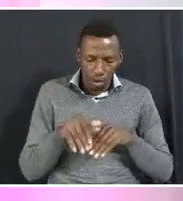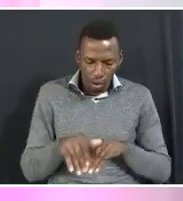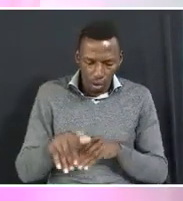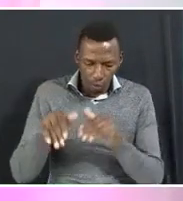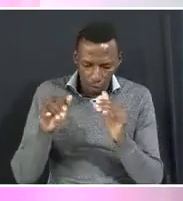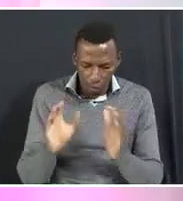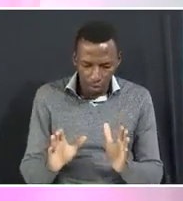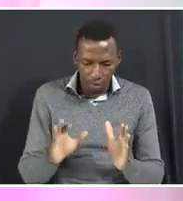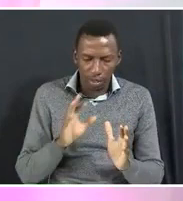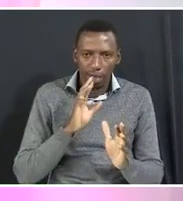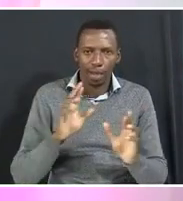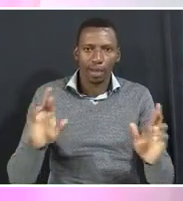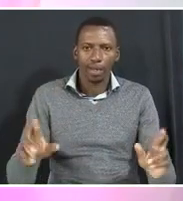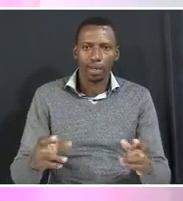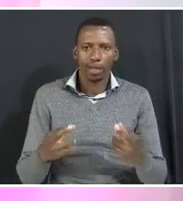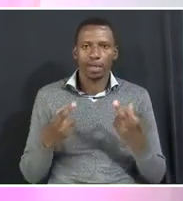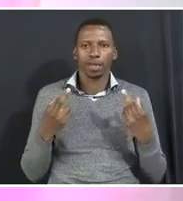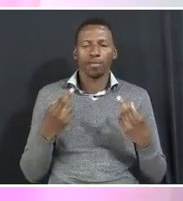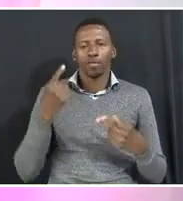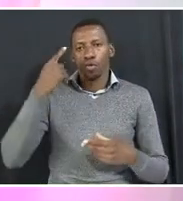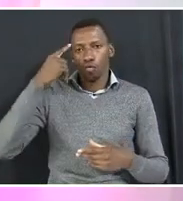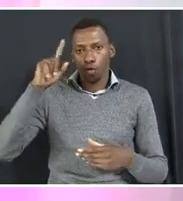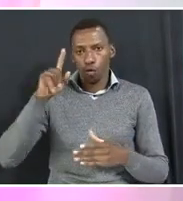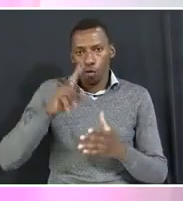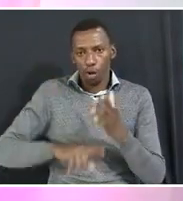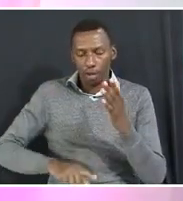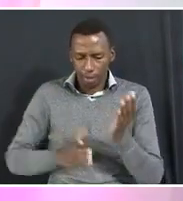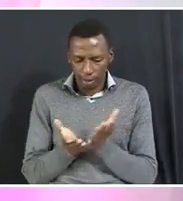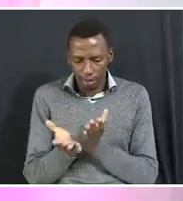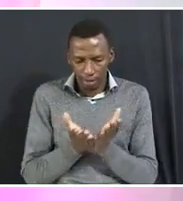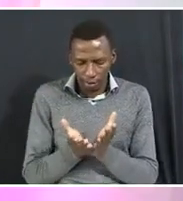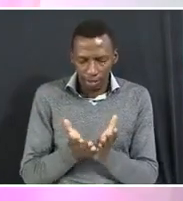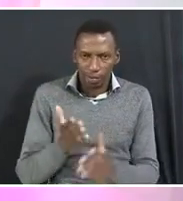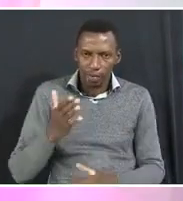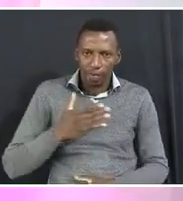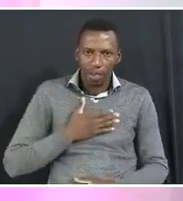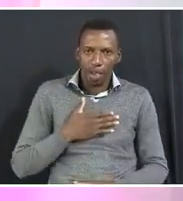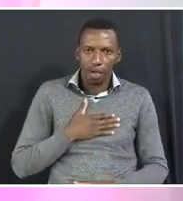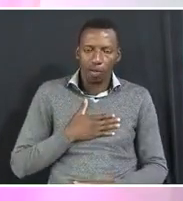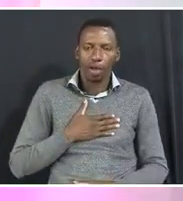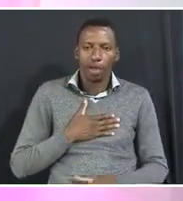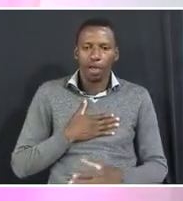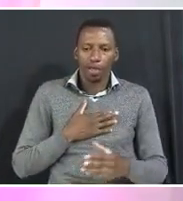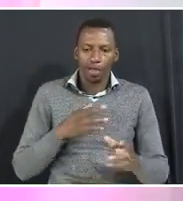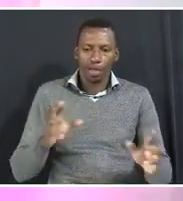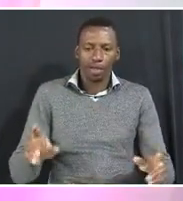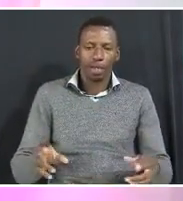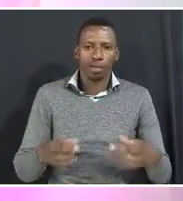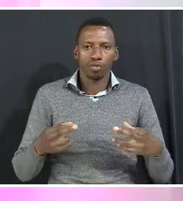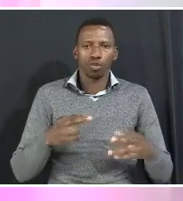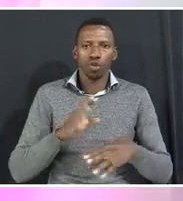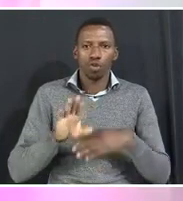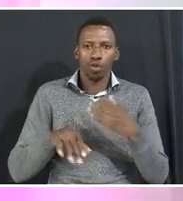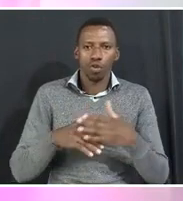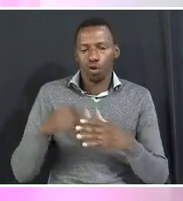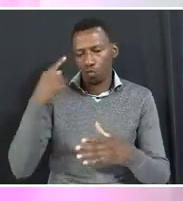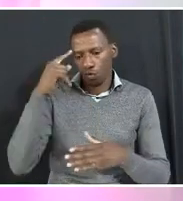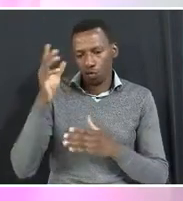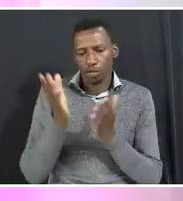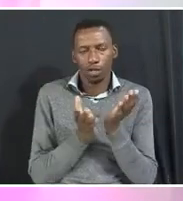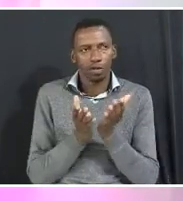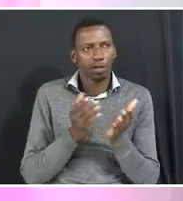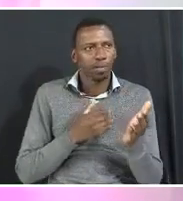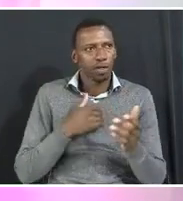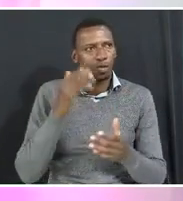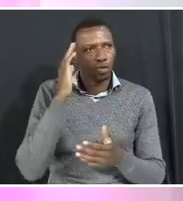for service. Meaning our redemption is all but for service. I know at times when we